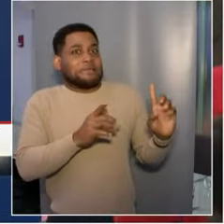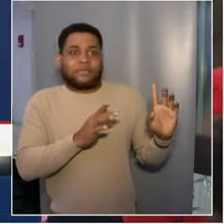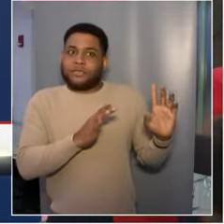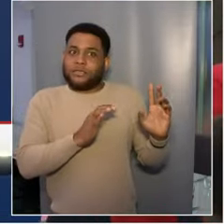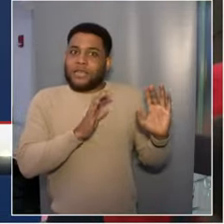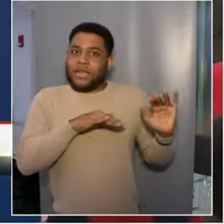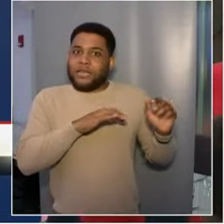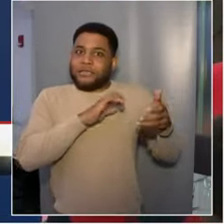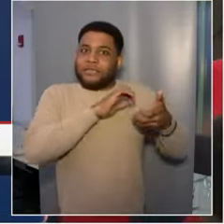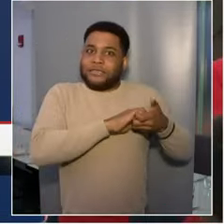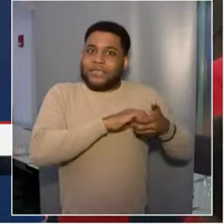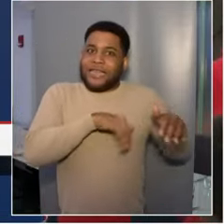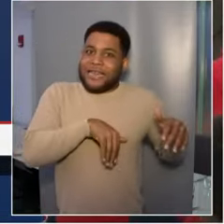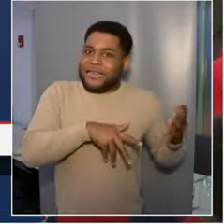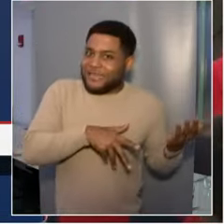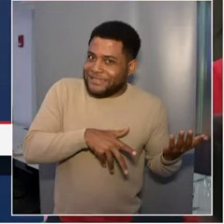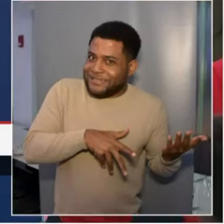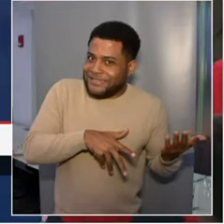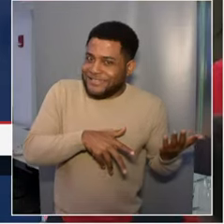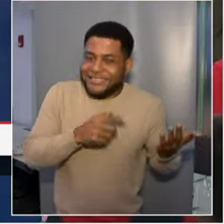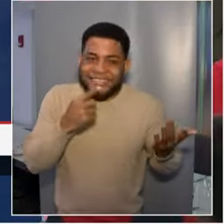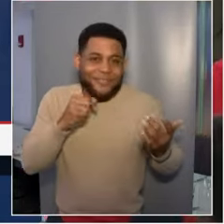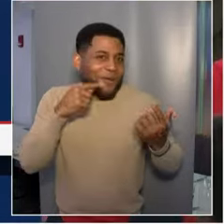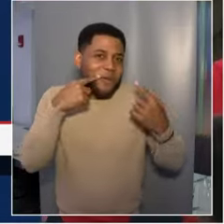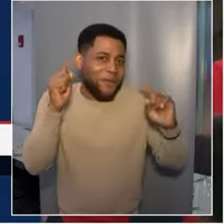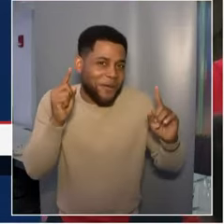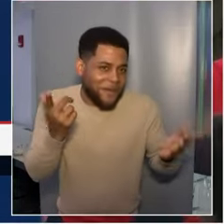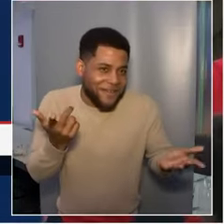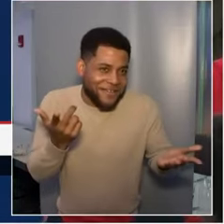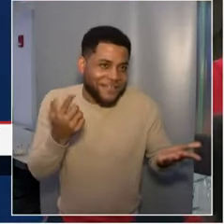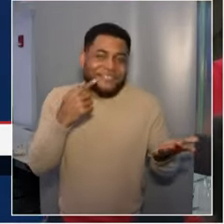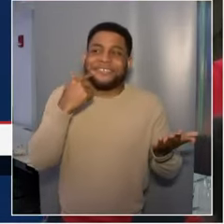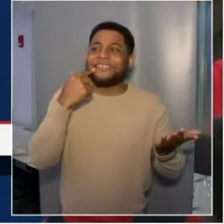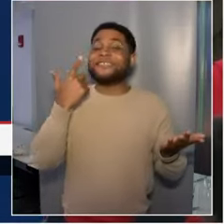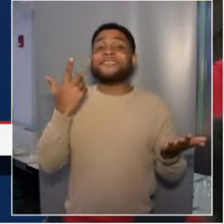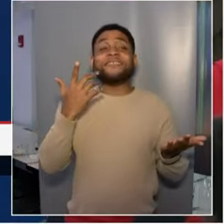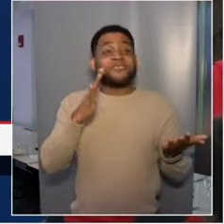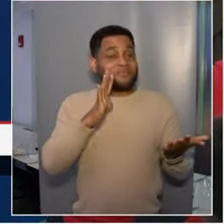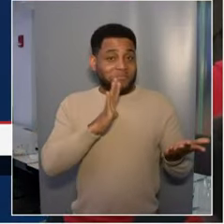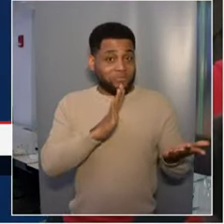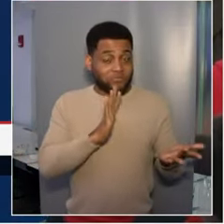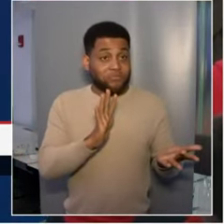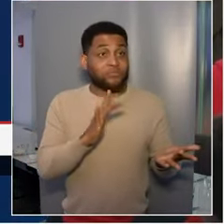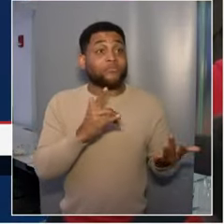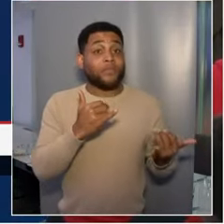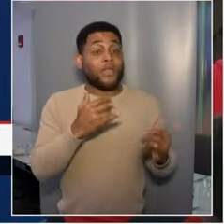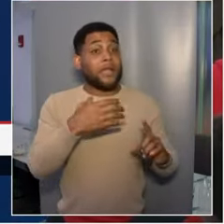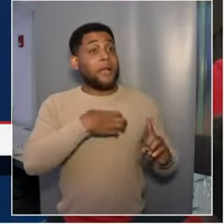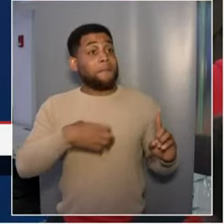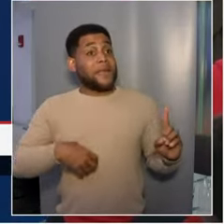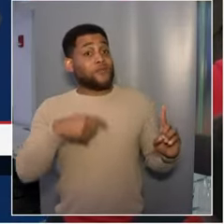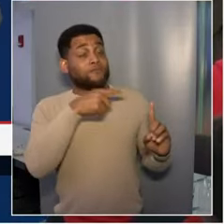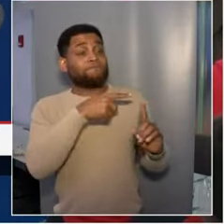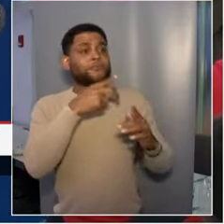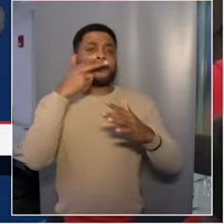thing that we didn't have, and the mayor identified, and we talked about that.